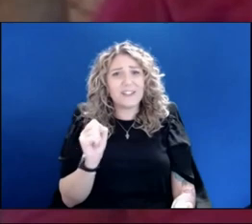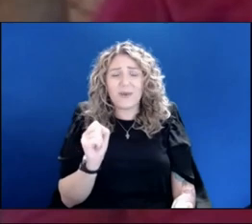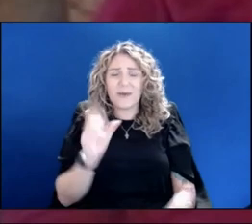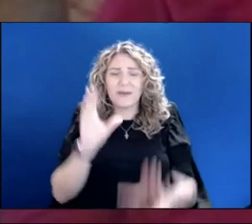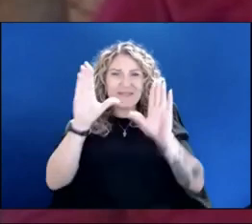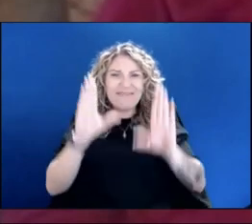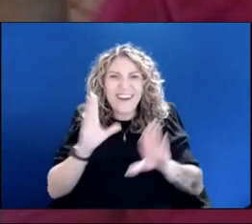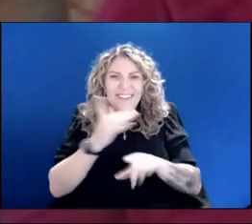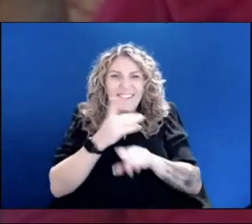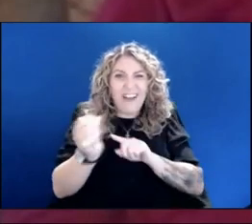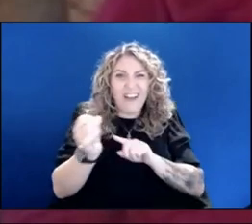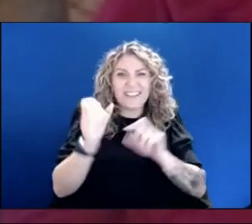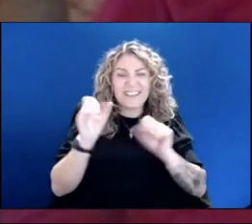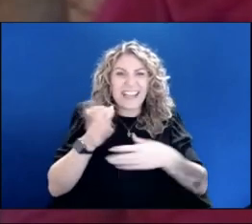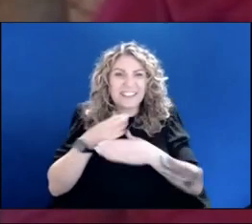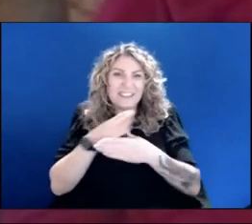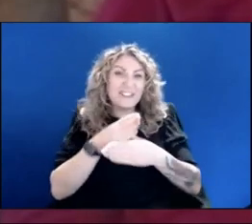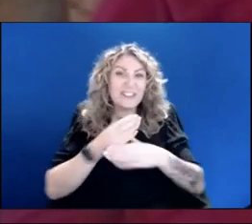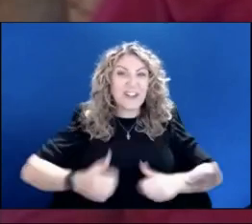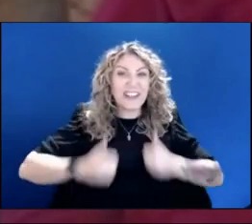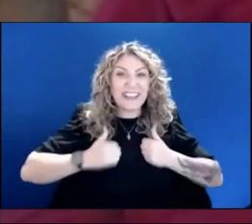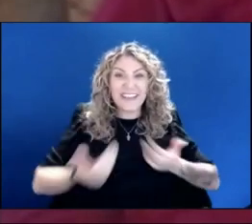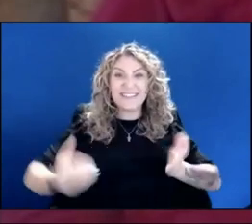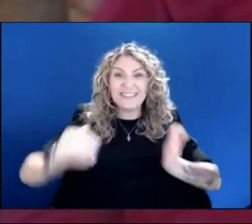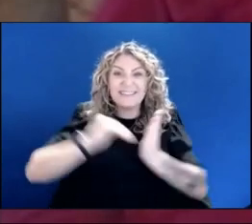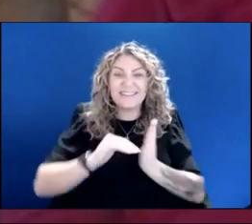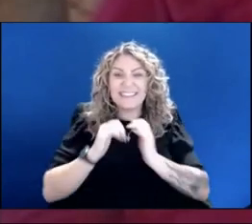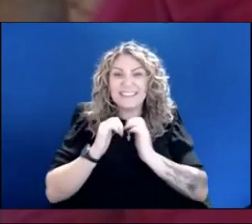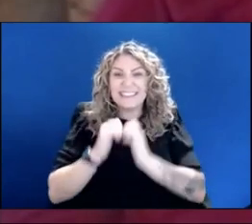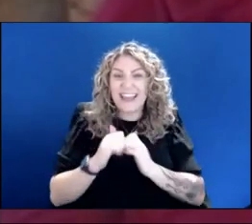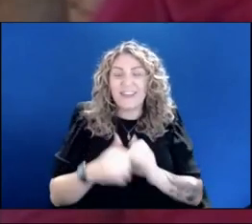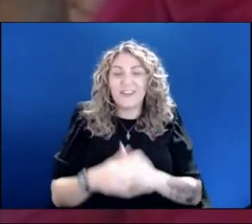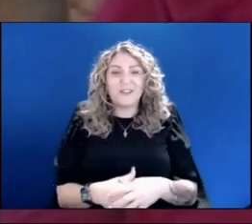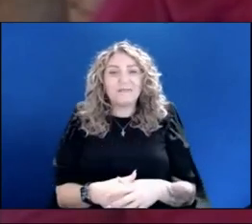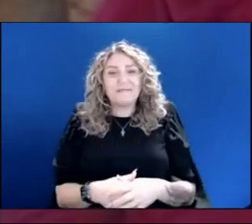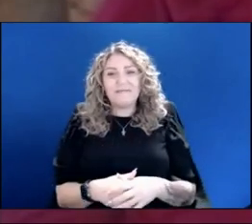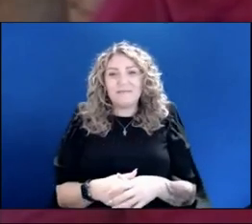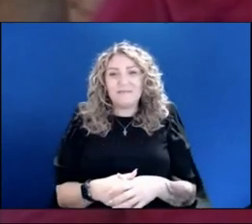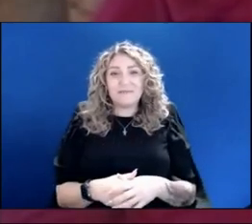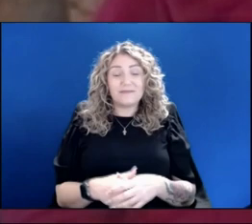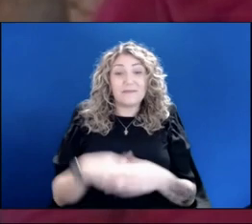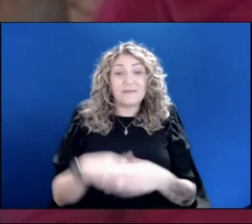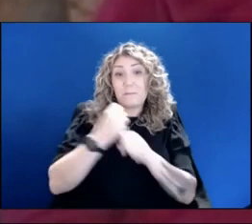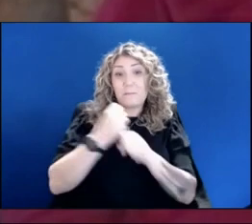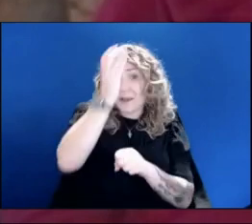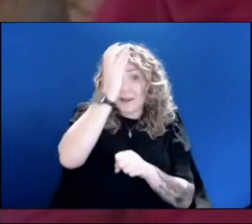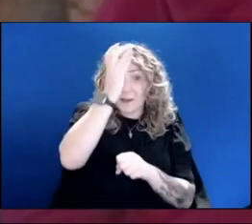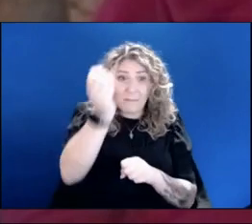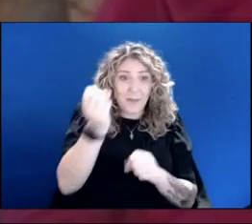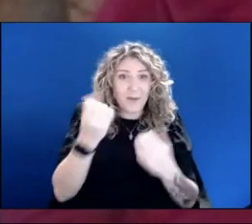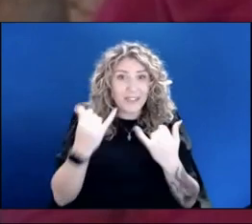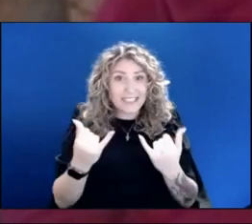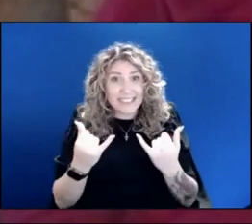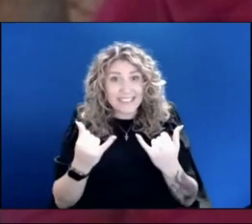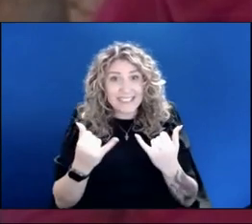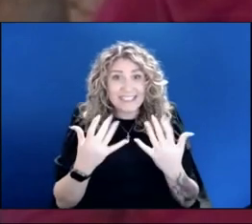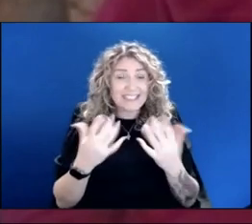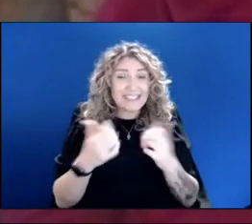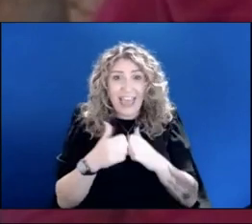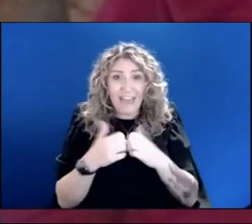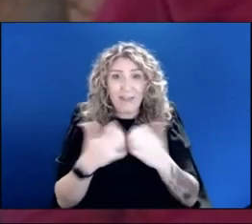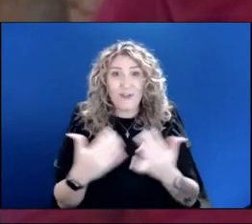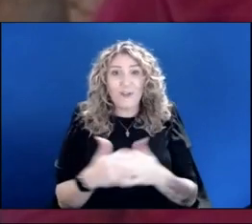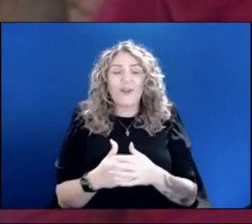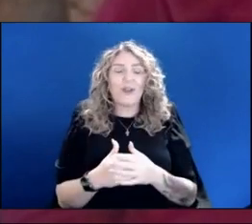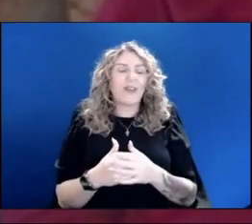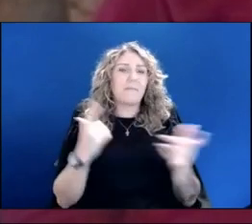we are able to share our lives again with her. And I think just making memories together, like, as I said, one of our biggest things has